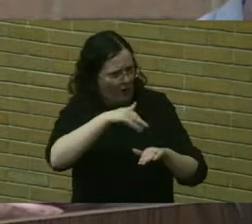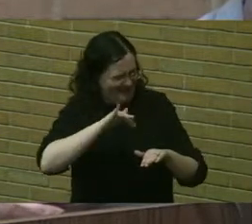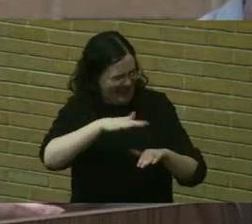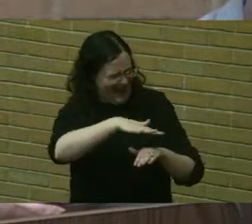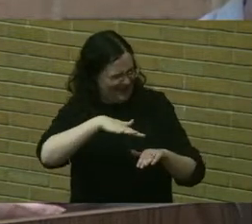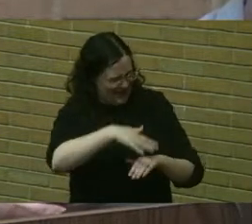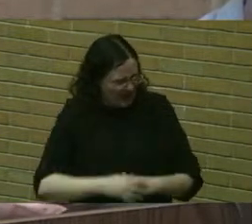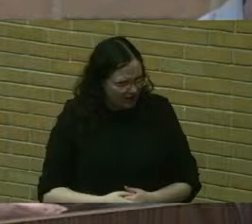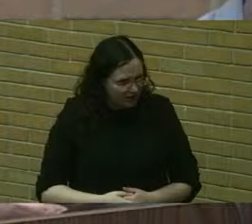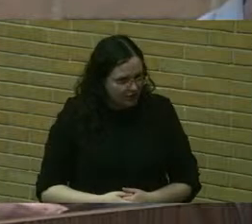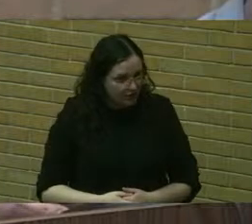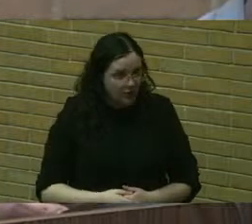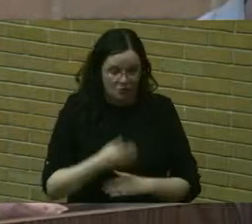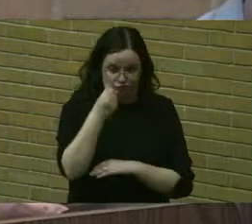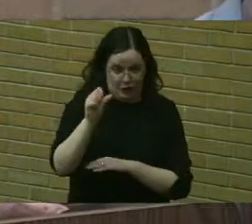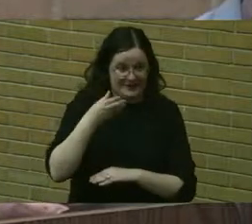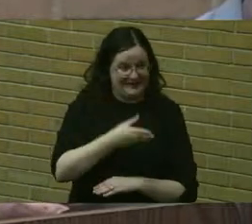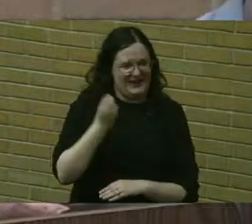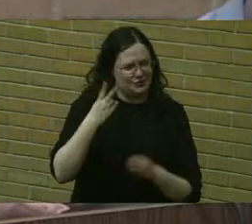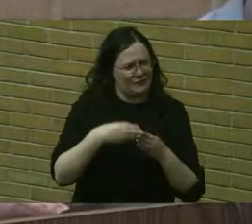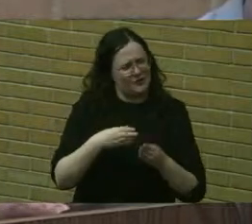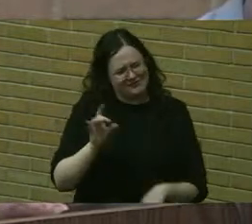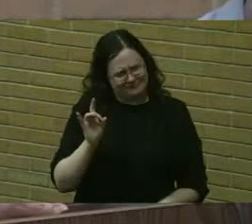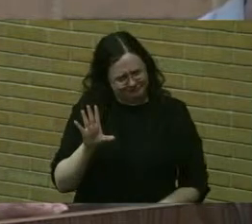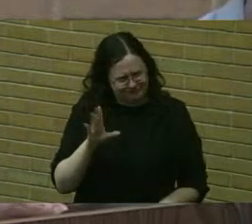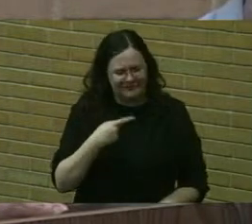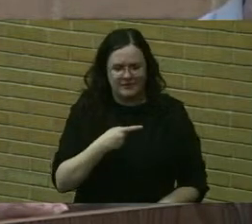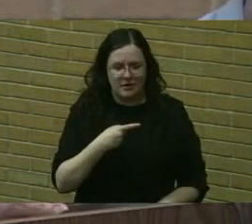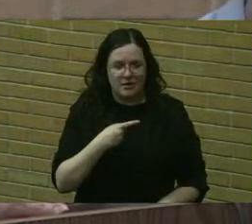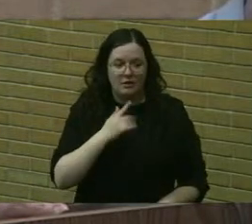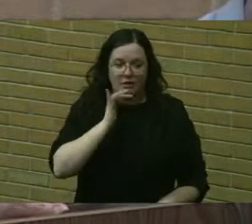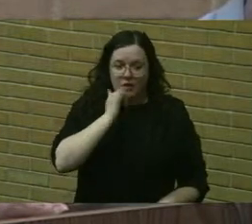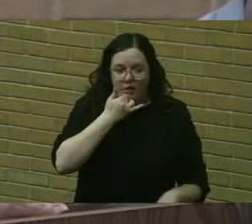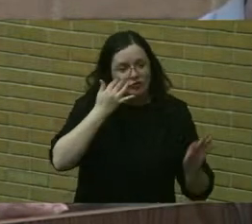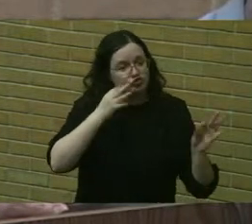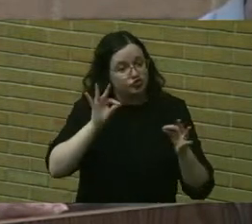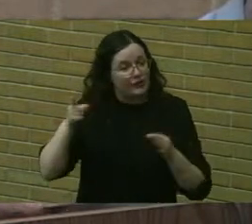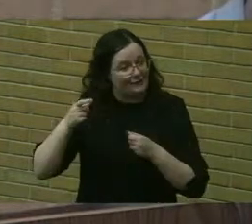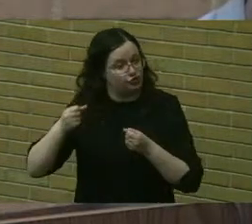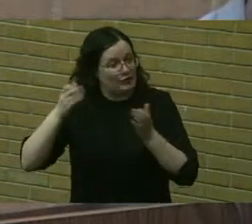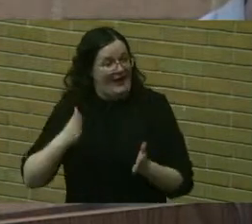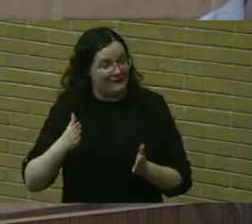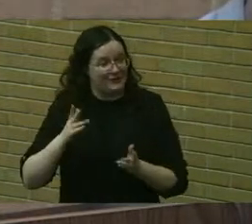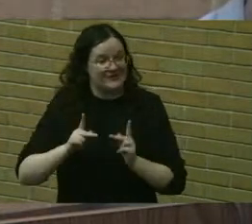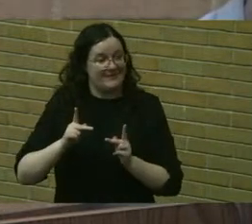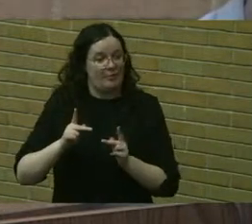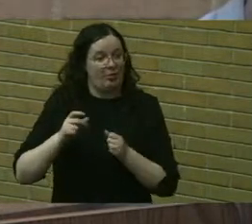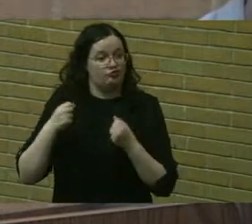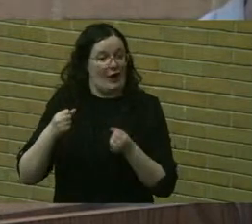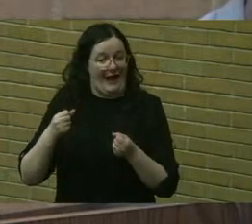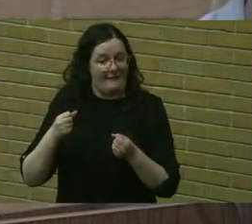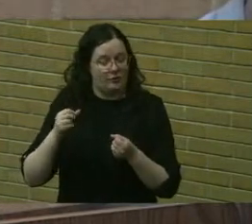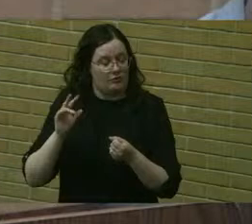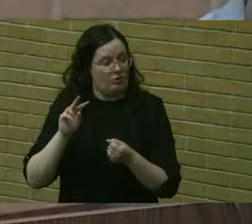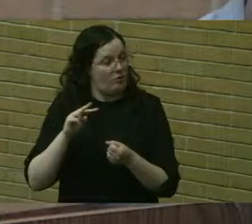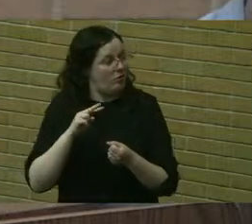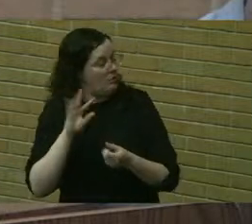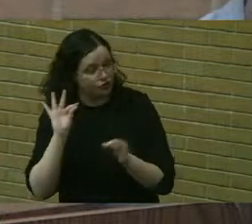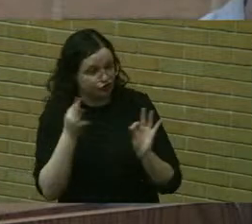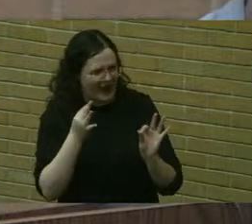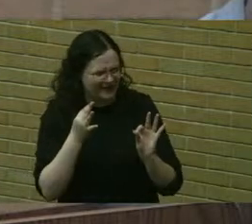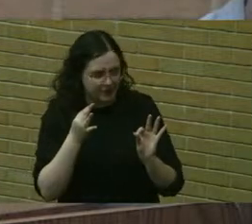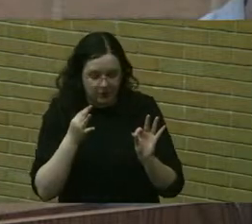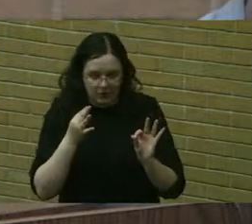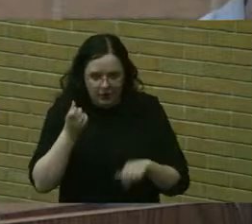Protests at 12 Corners are distracting to drivers during a time when there is a lot of